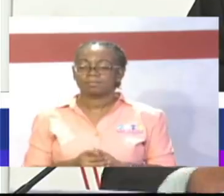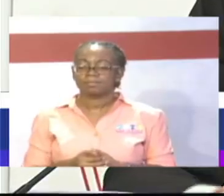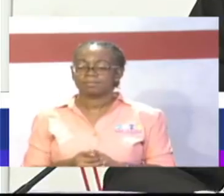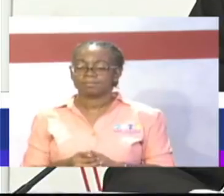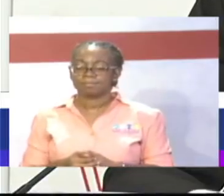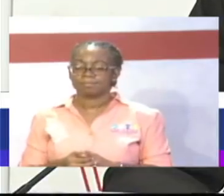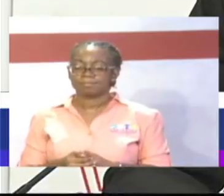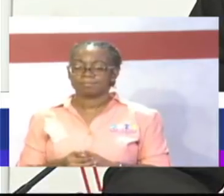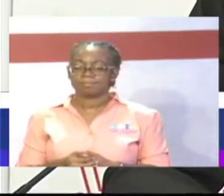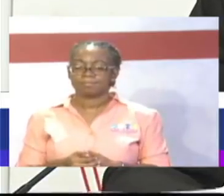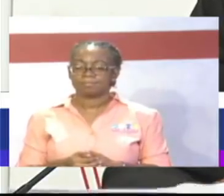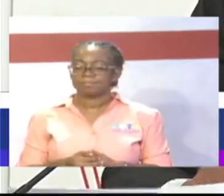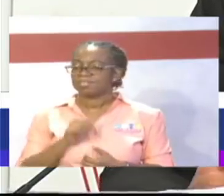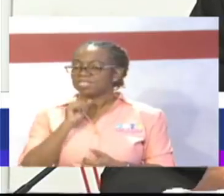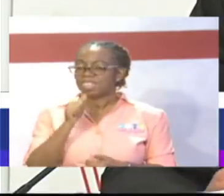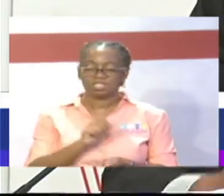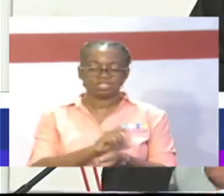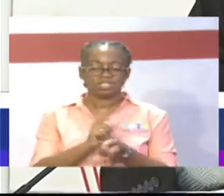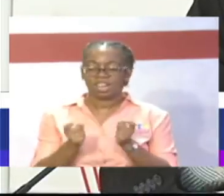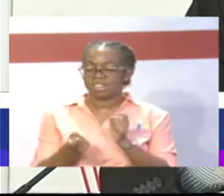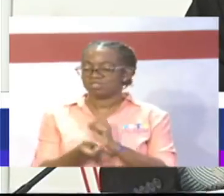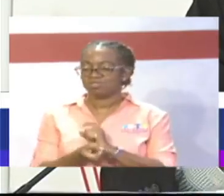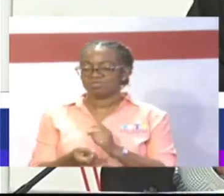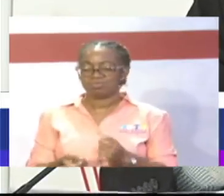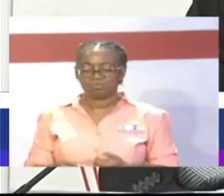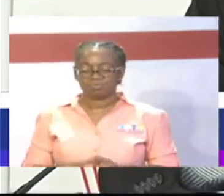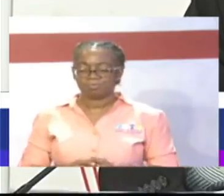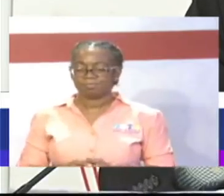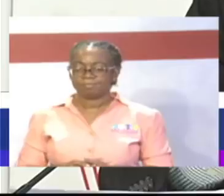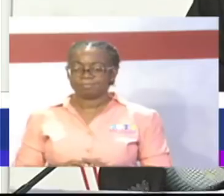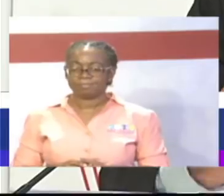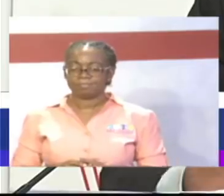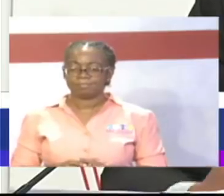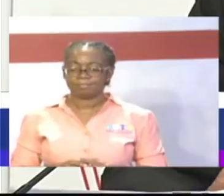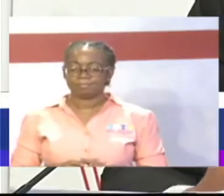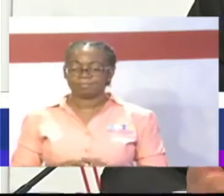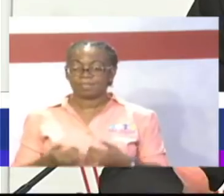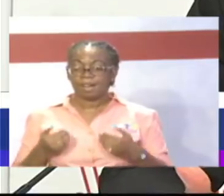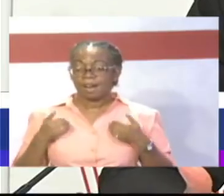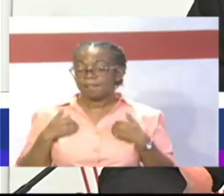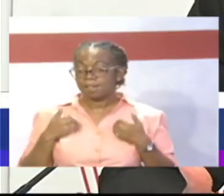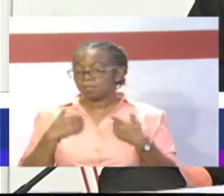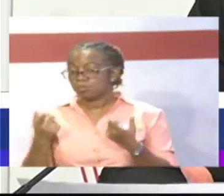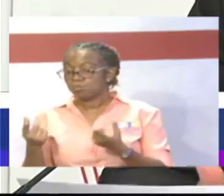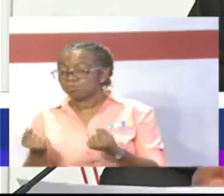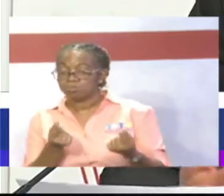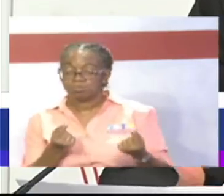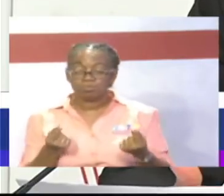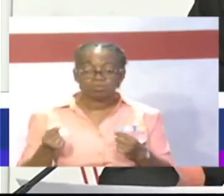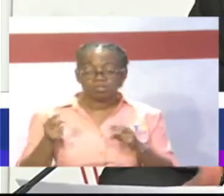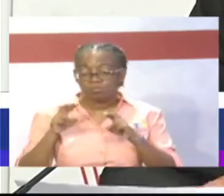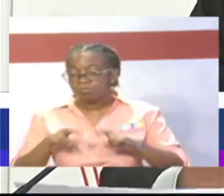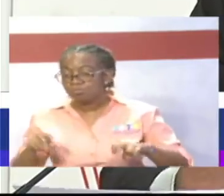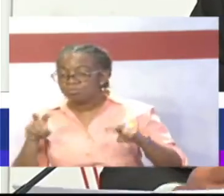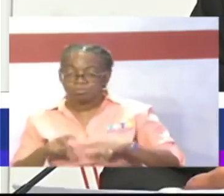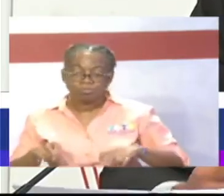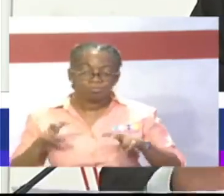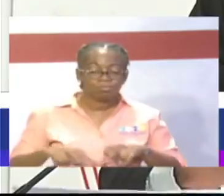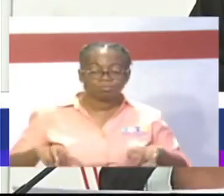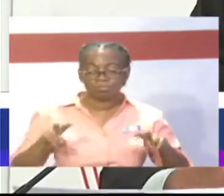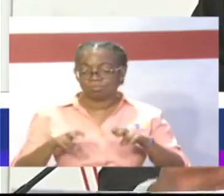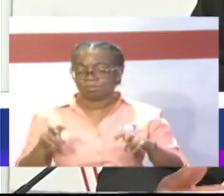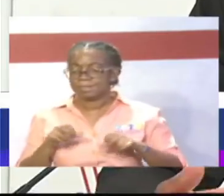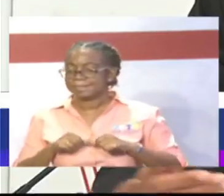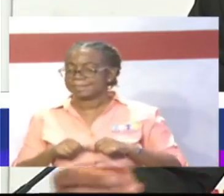remains unchanged to this date, they haven't changed it, is that they have done a rigorous evaluation so far and